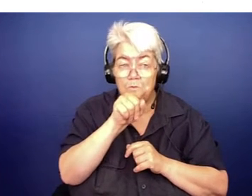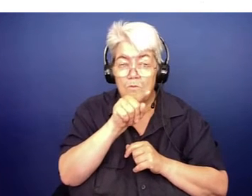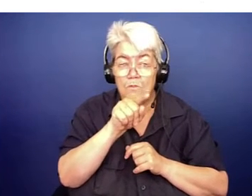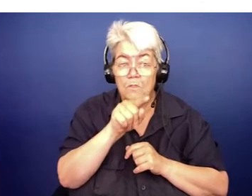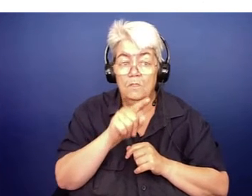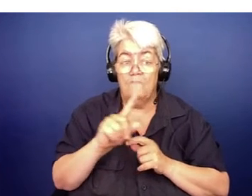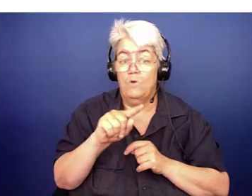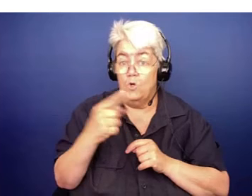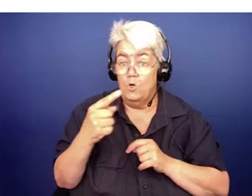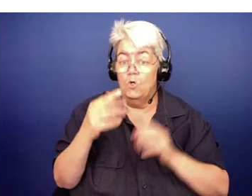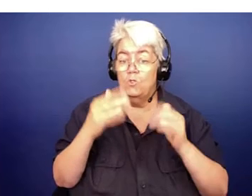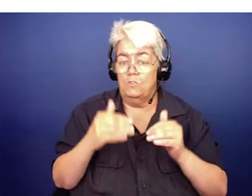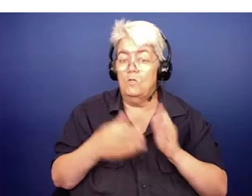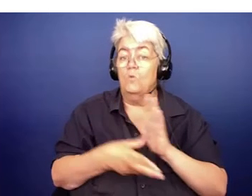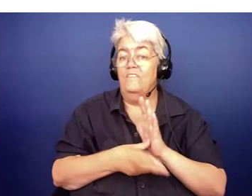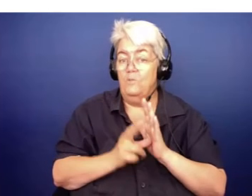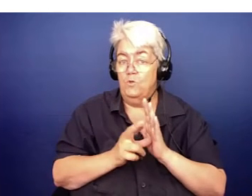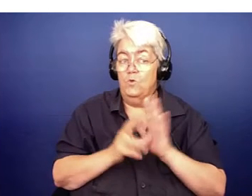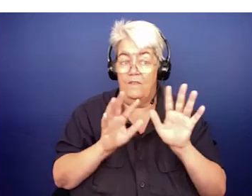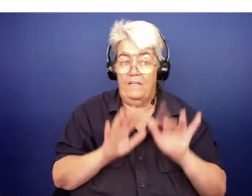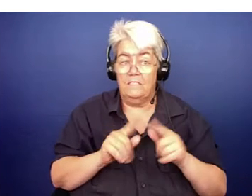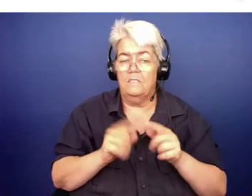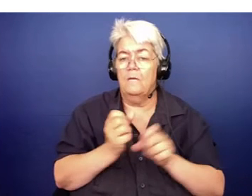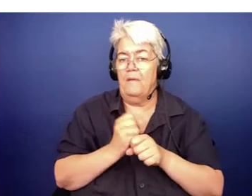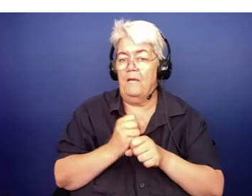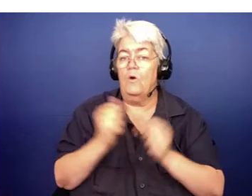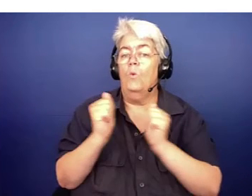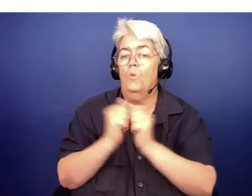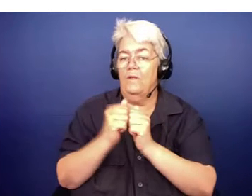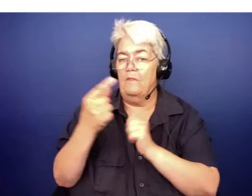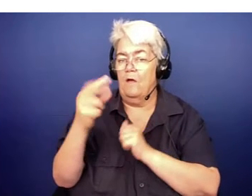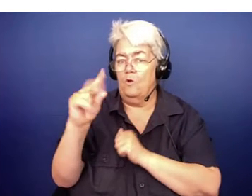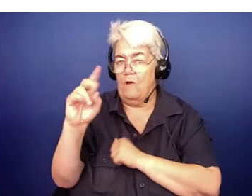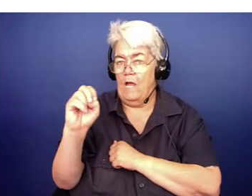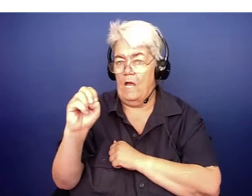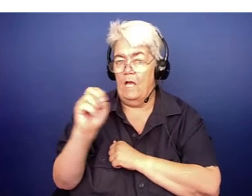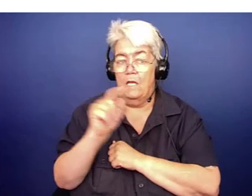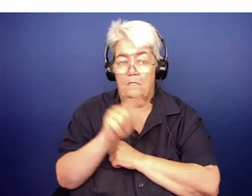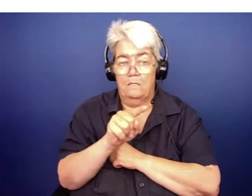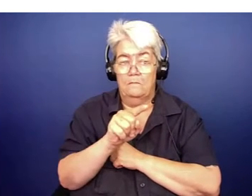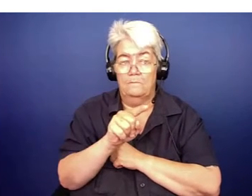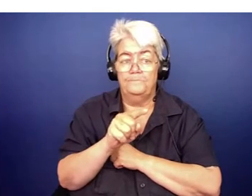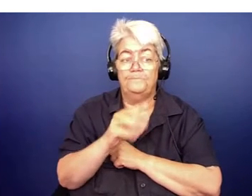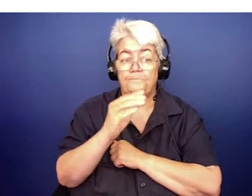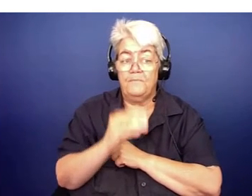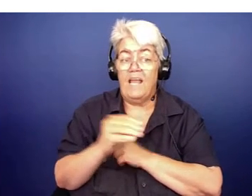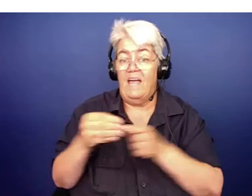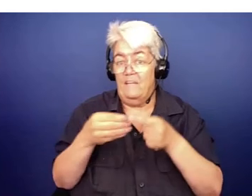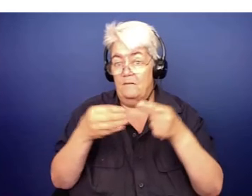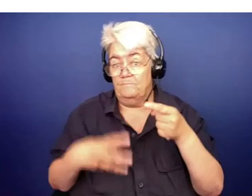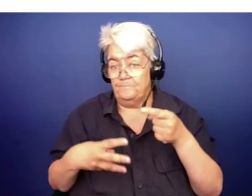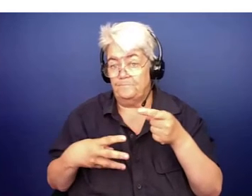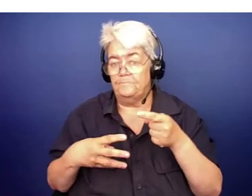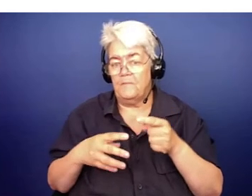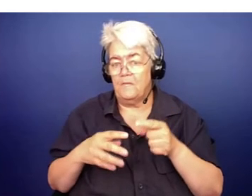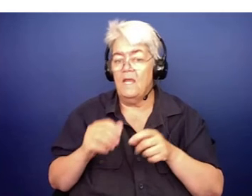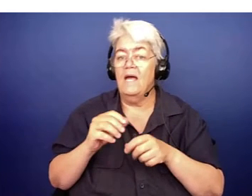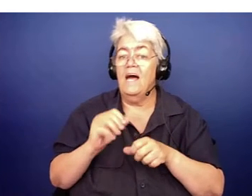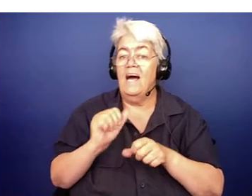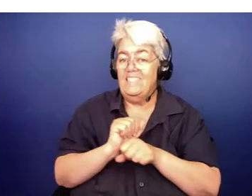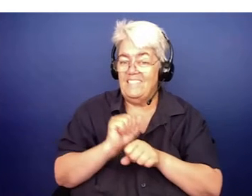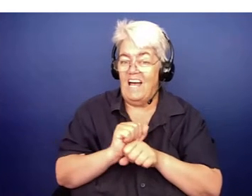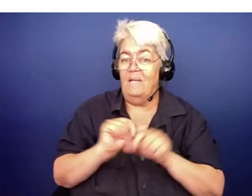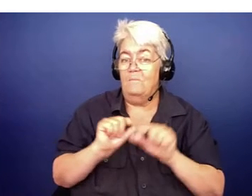first of all, we'll review, we'll make this graded, and we now have an assignment group